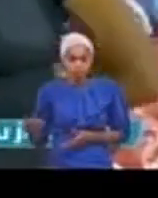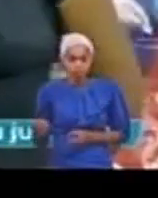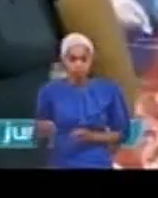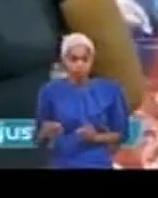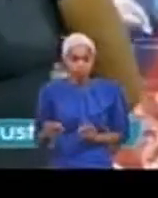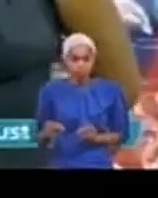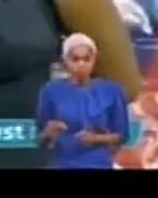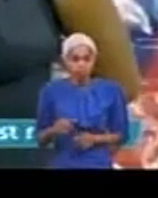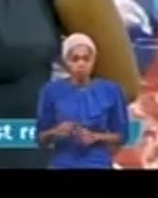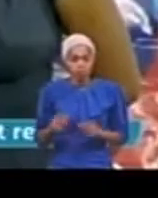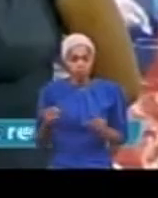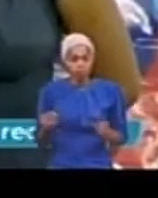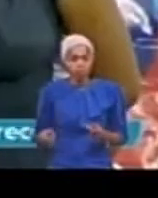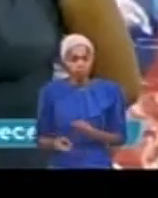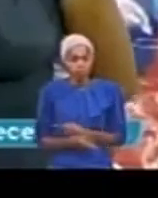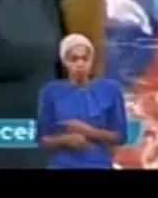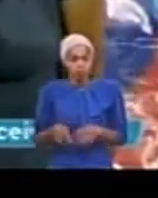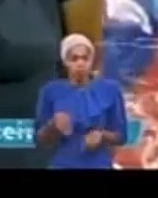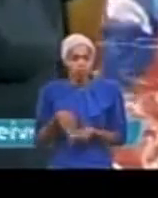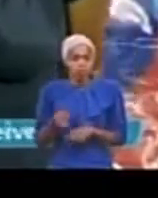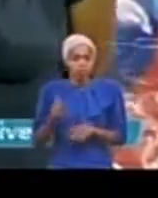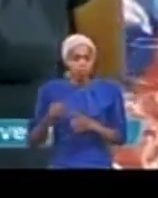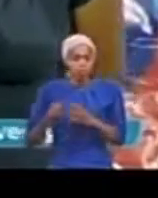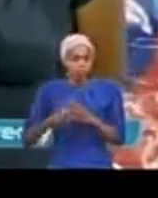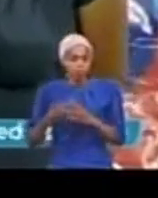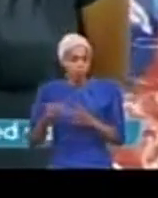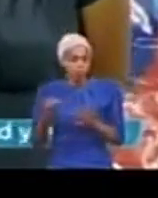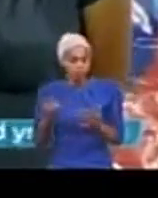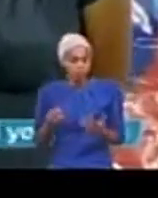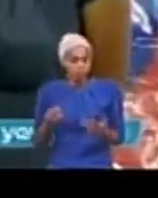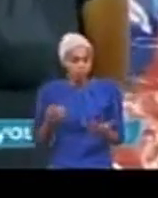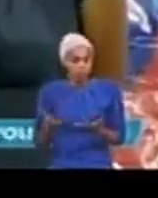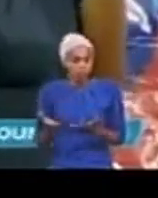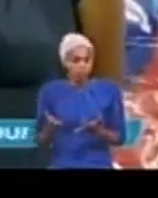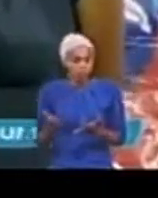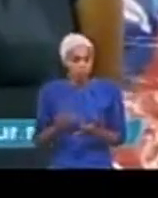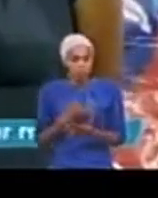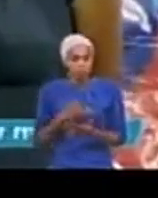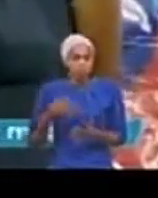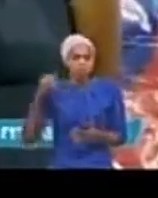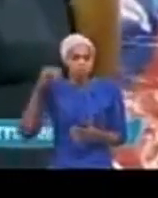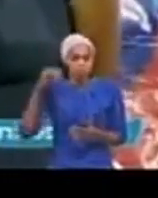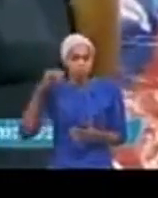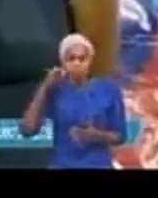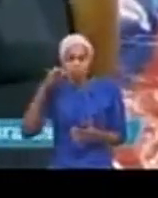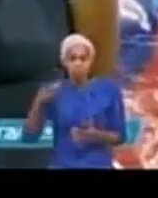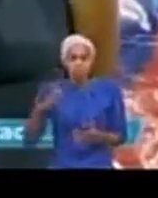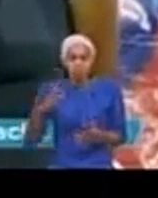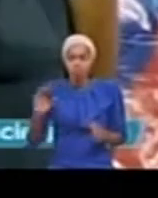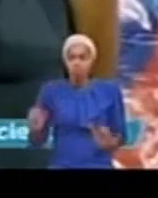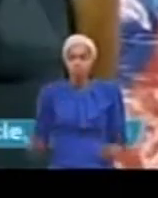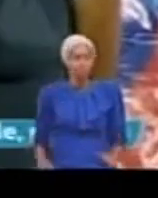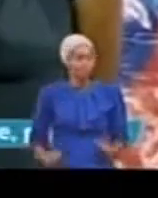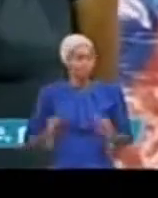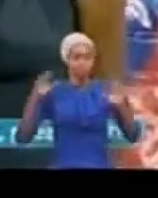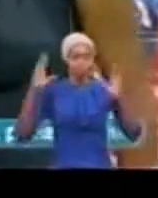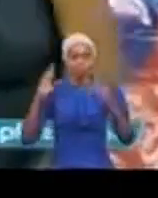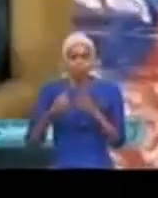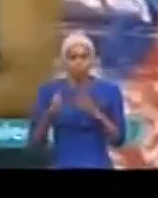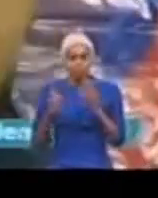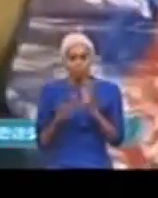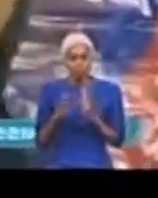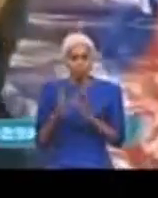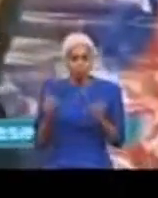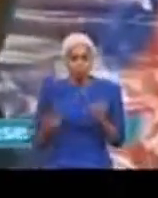chores. So today at the beginning of this service, I gave myself to God and I offered my diseases to God that I have nothing on my